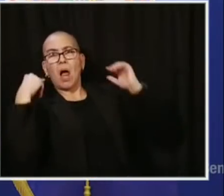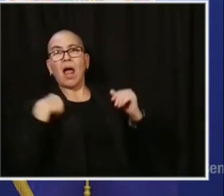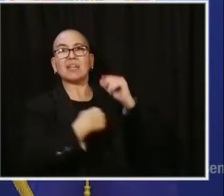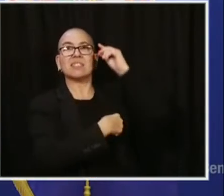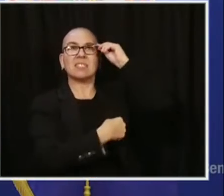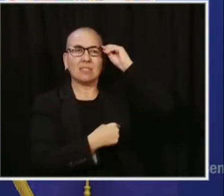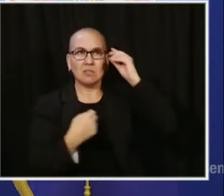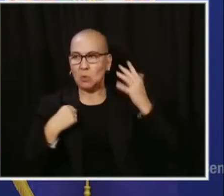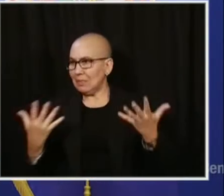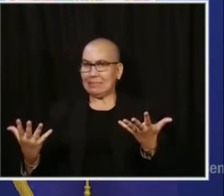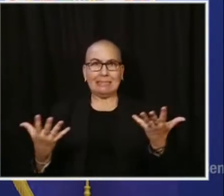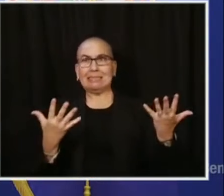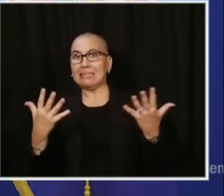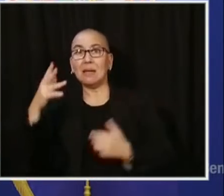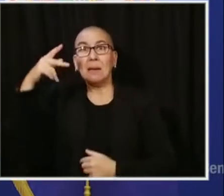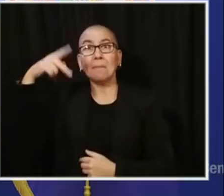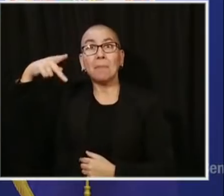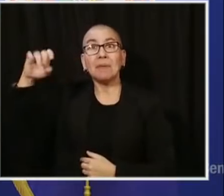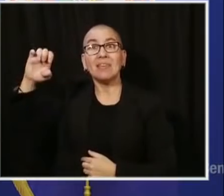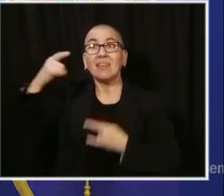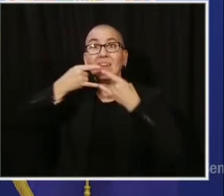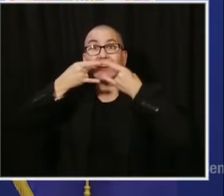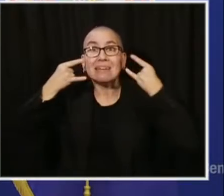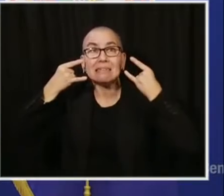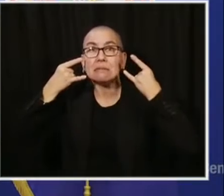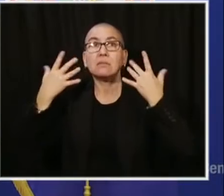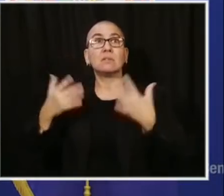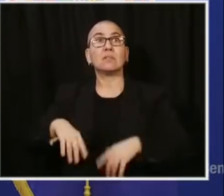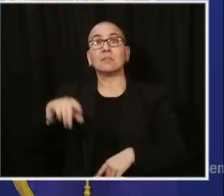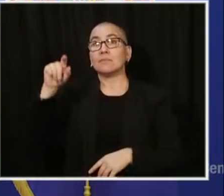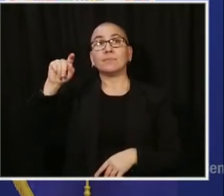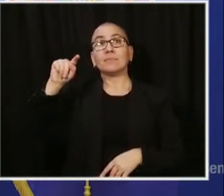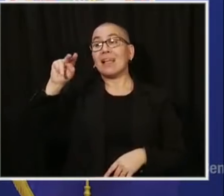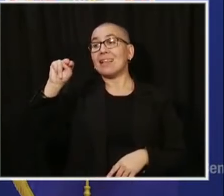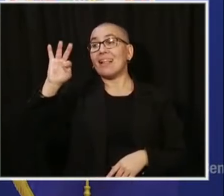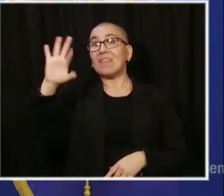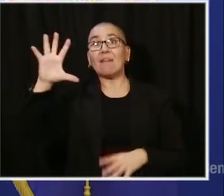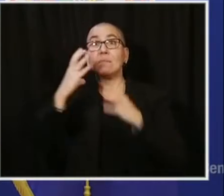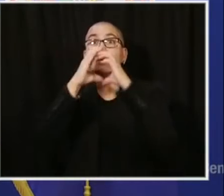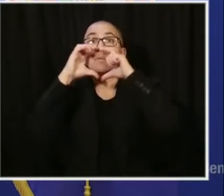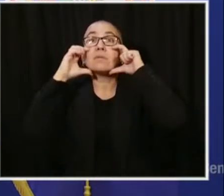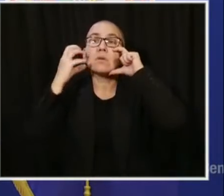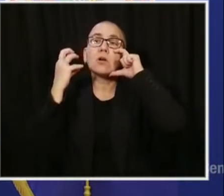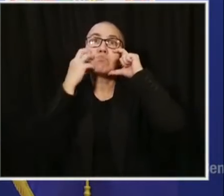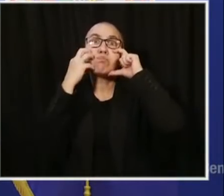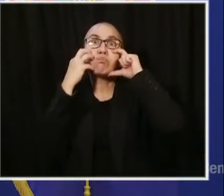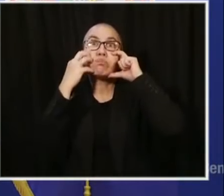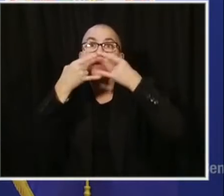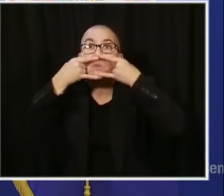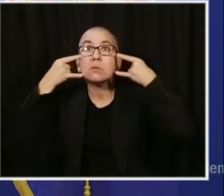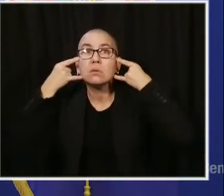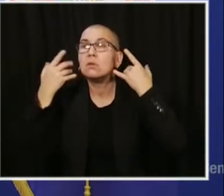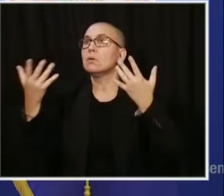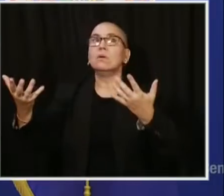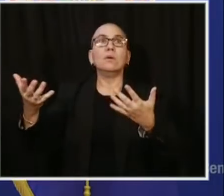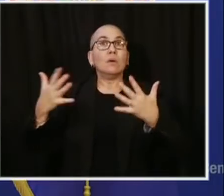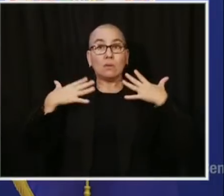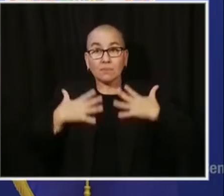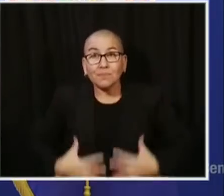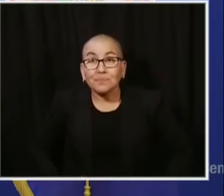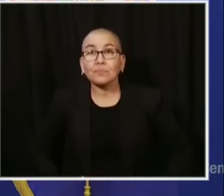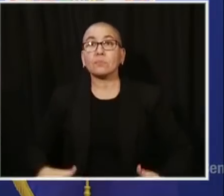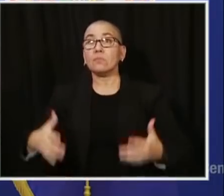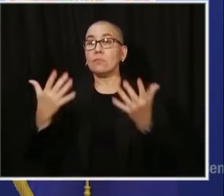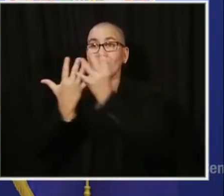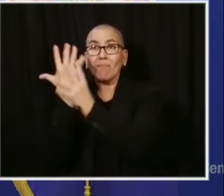have N95 masks, we have the proper protective equipment, we're simply running out, and this